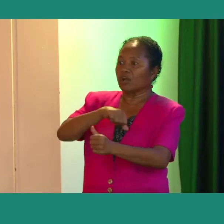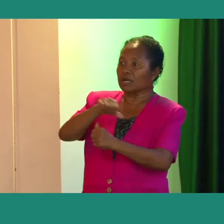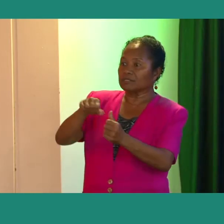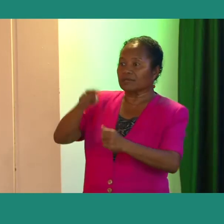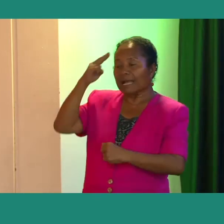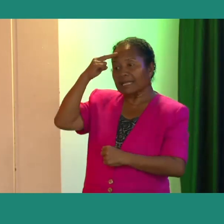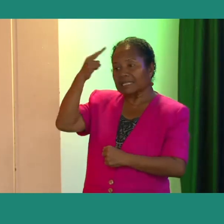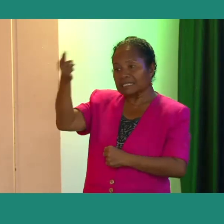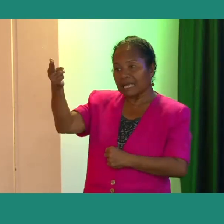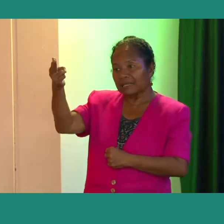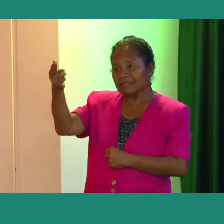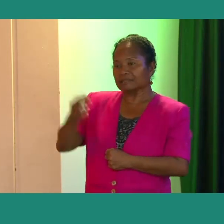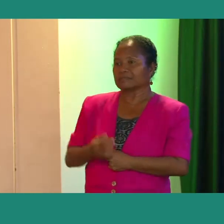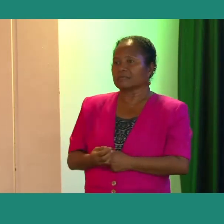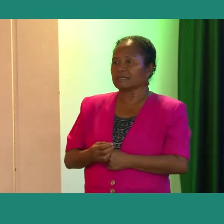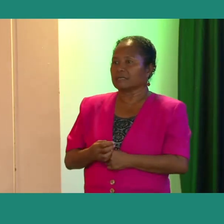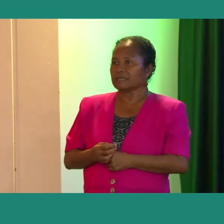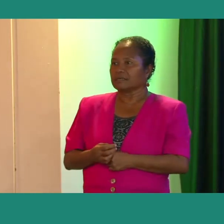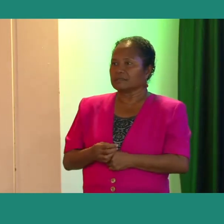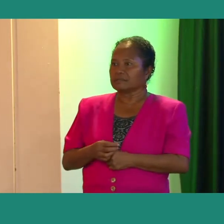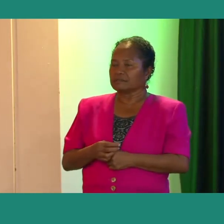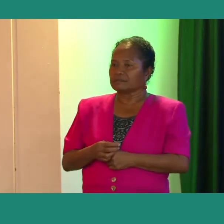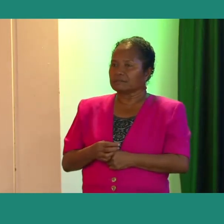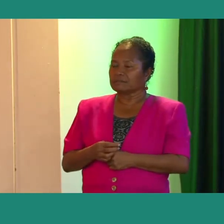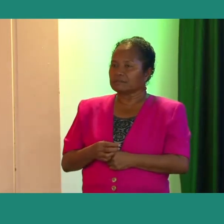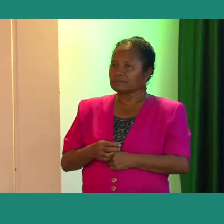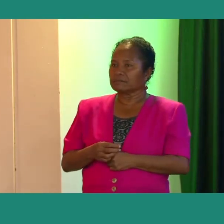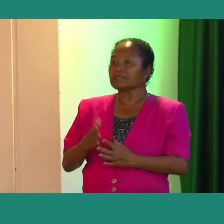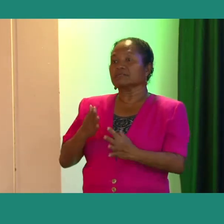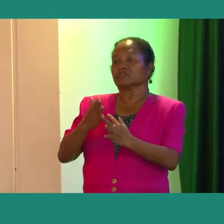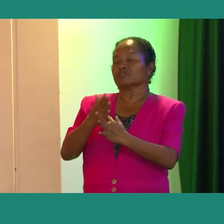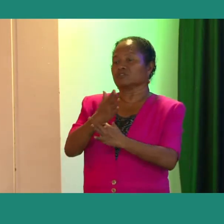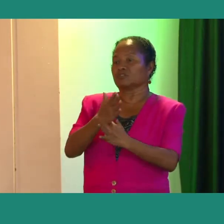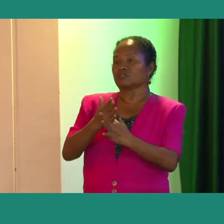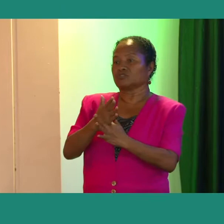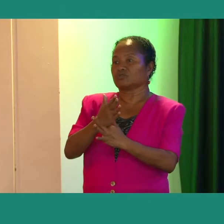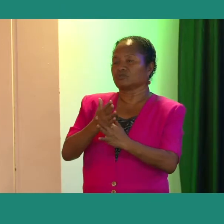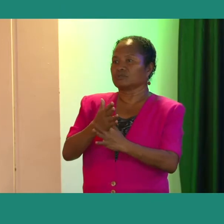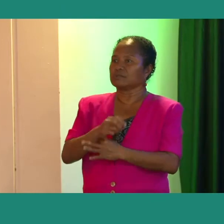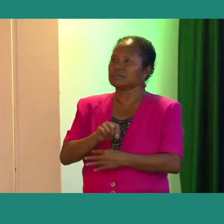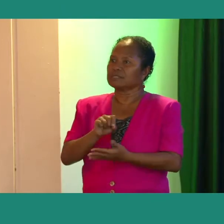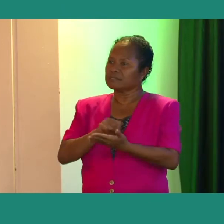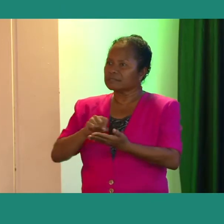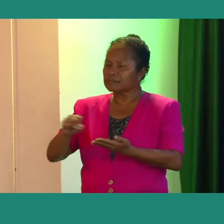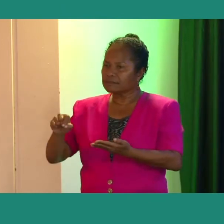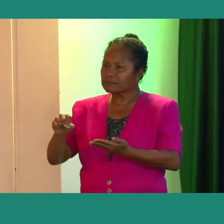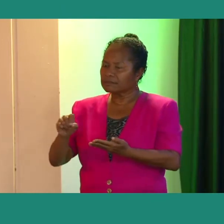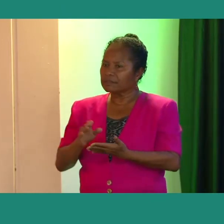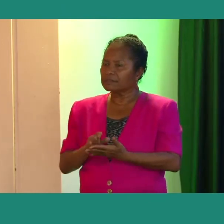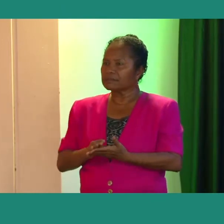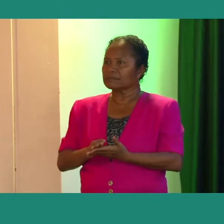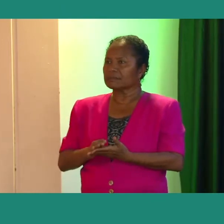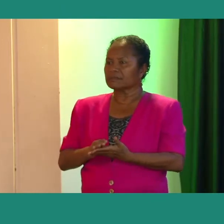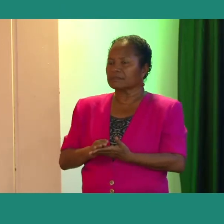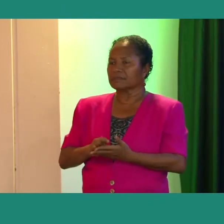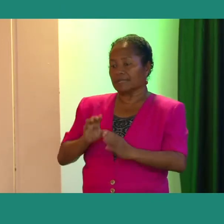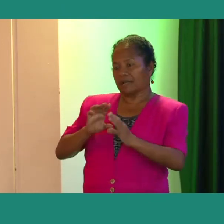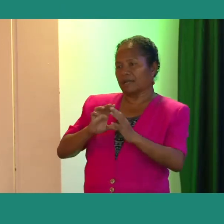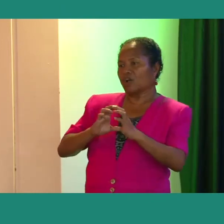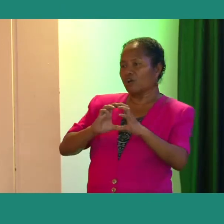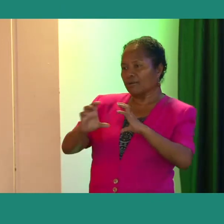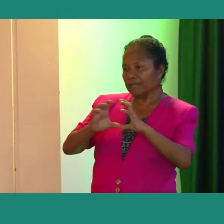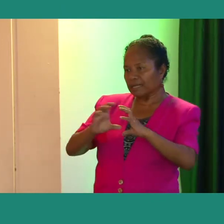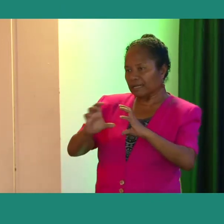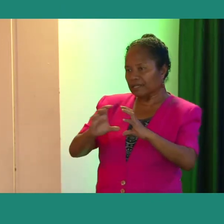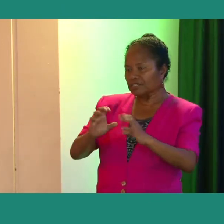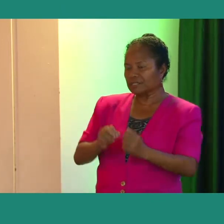start feeding that out through their organisations, through signage in their organisations, through communications in